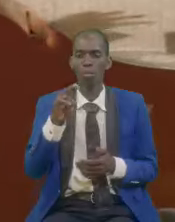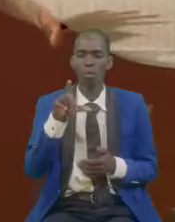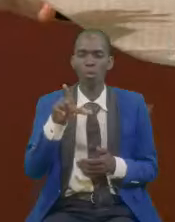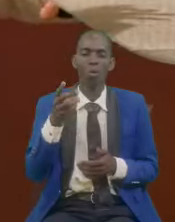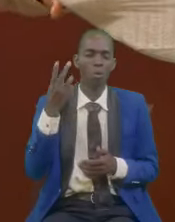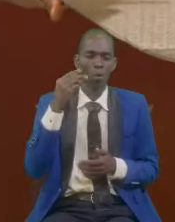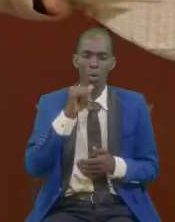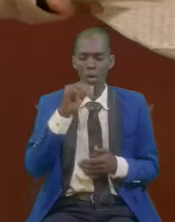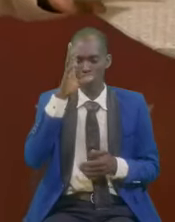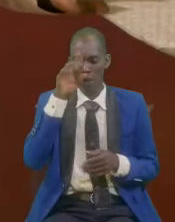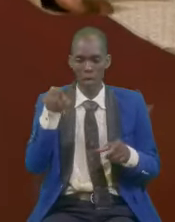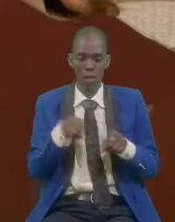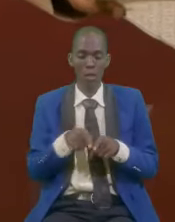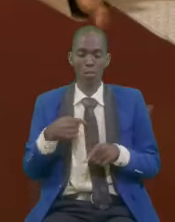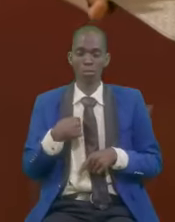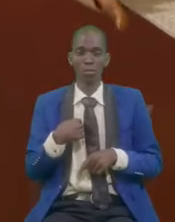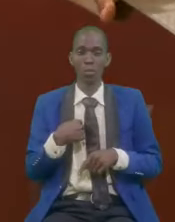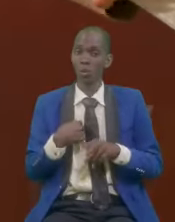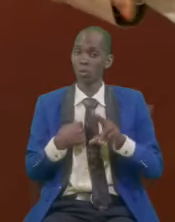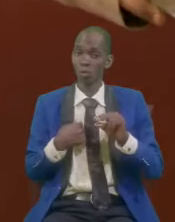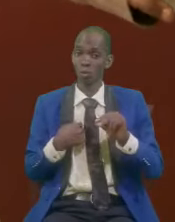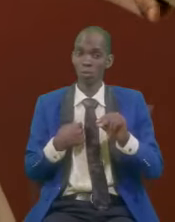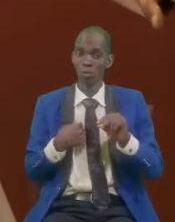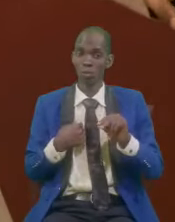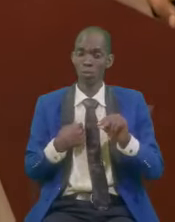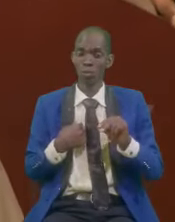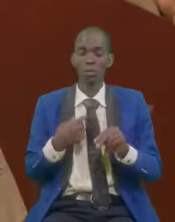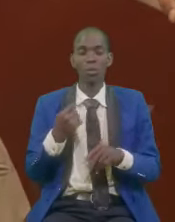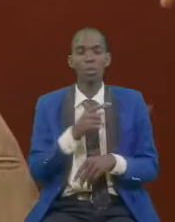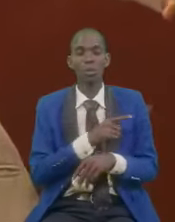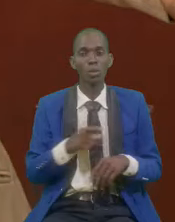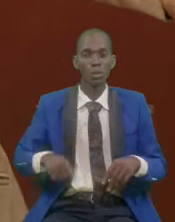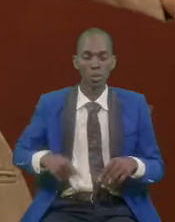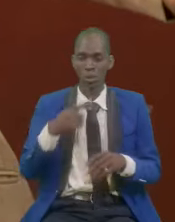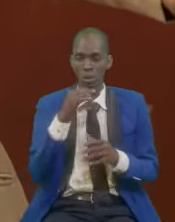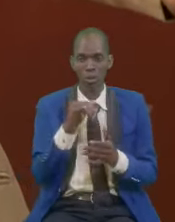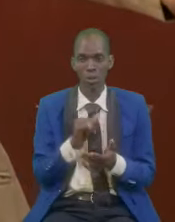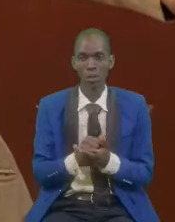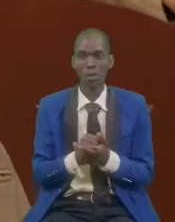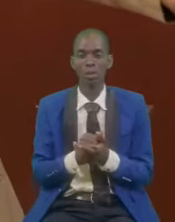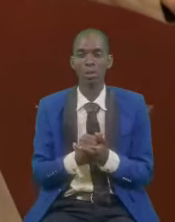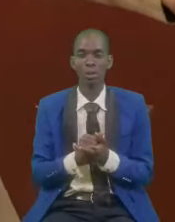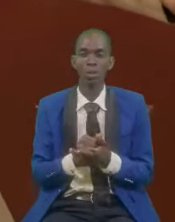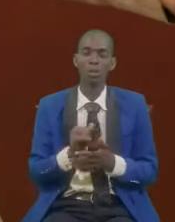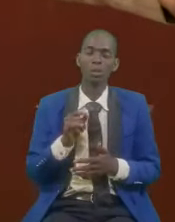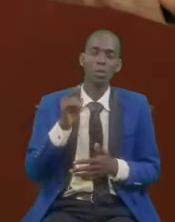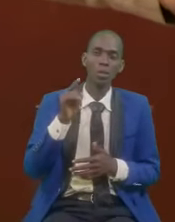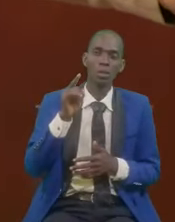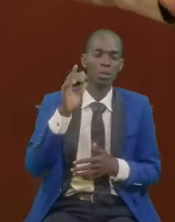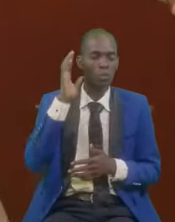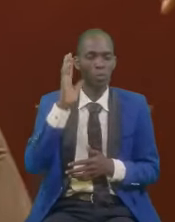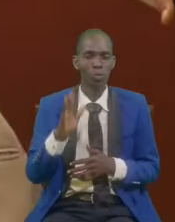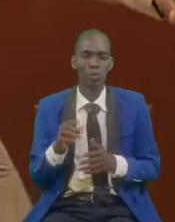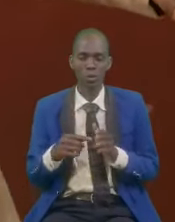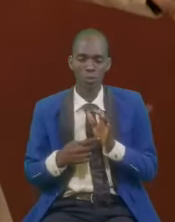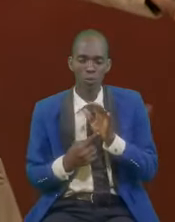was. No, sir. The Lord said he will reveal unsearchable mystery